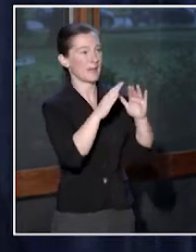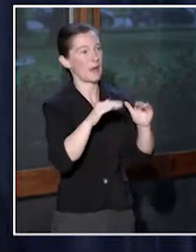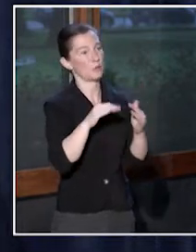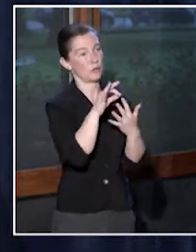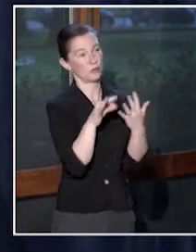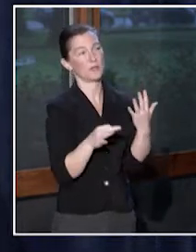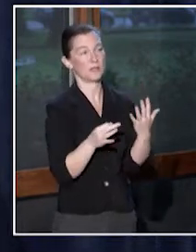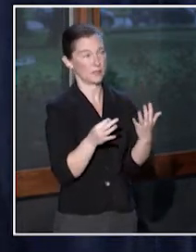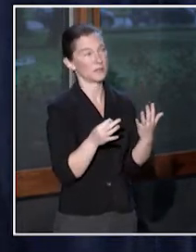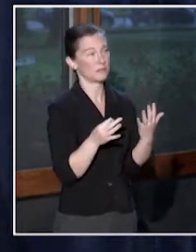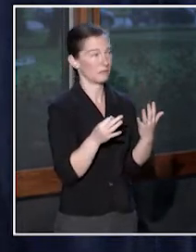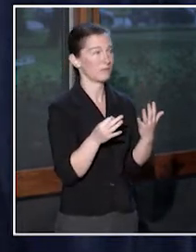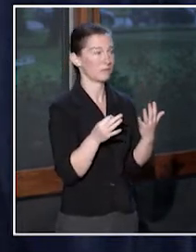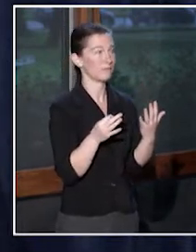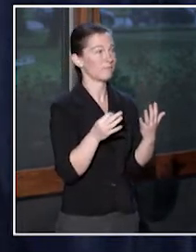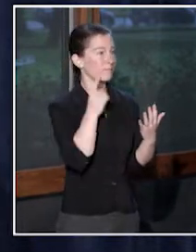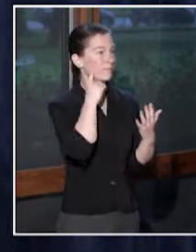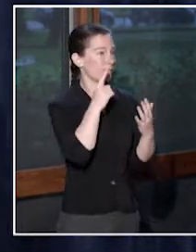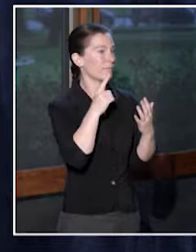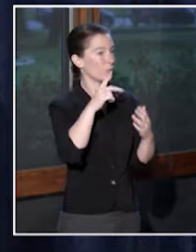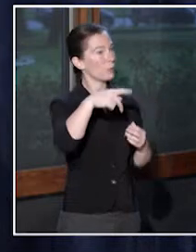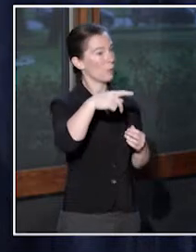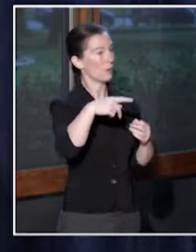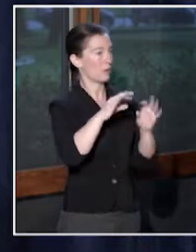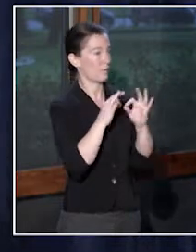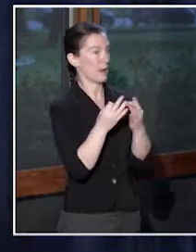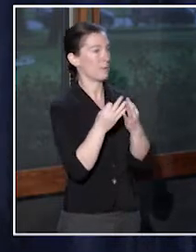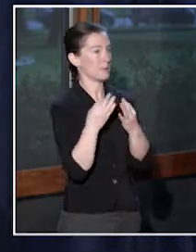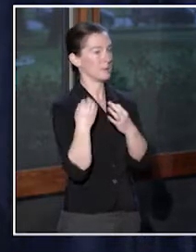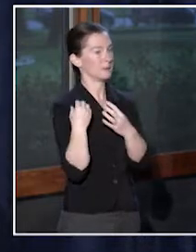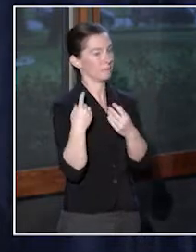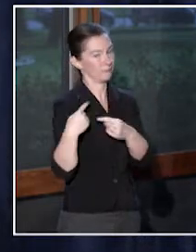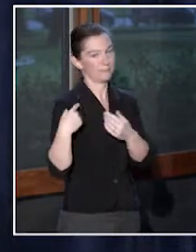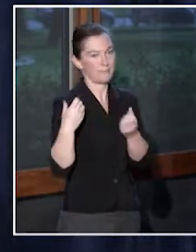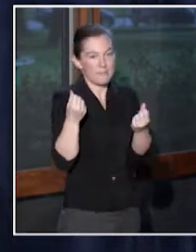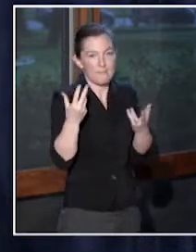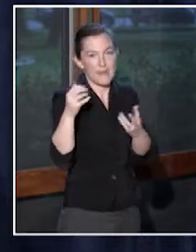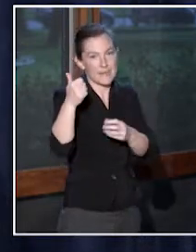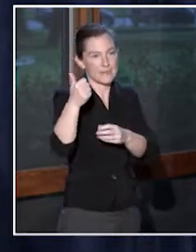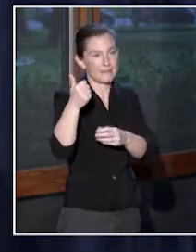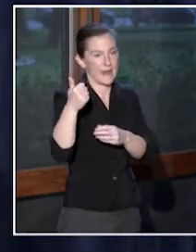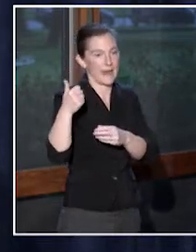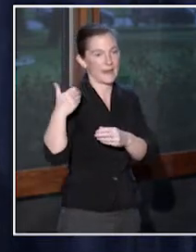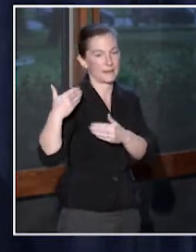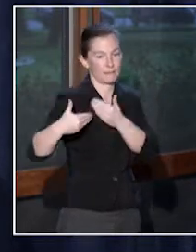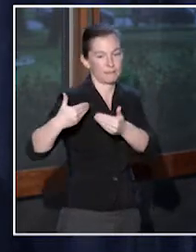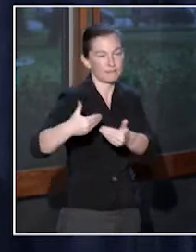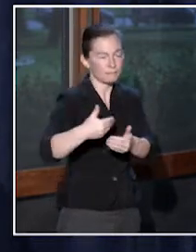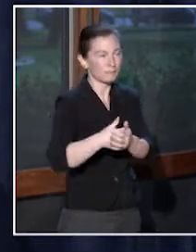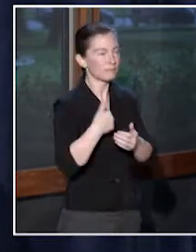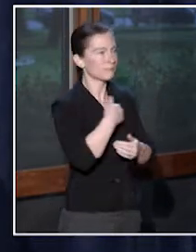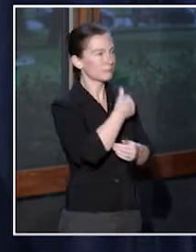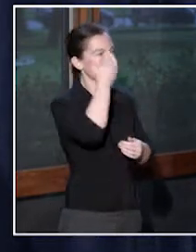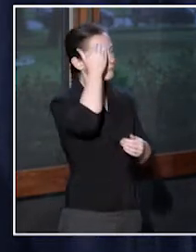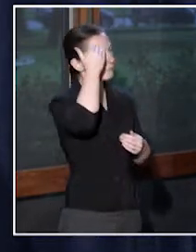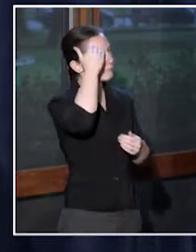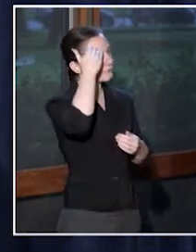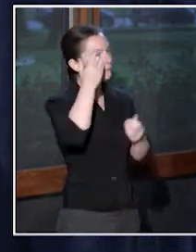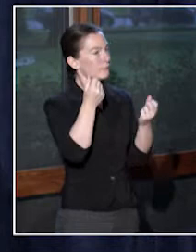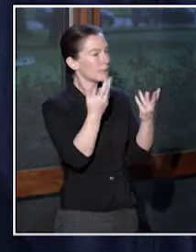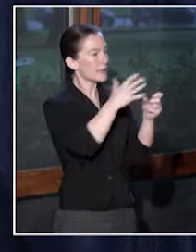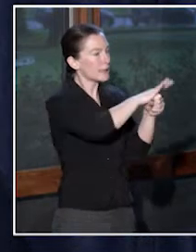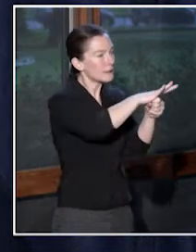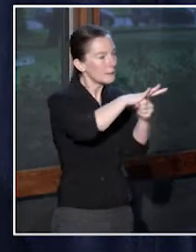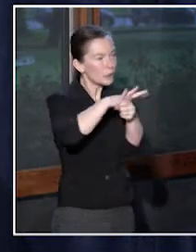the decades. And we know that some of the very neighborhoods that the majority